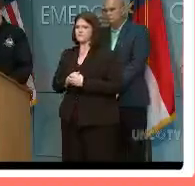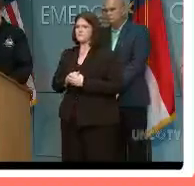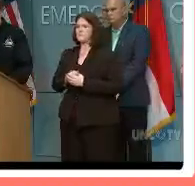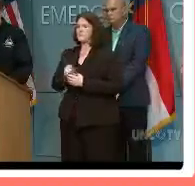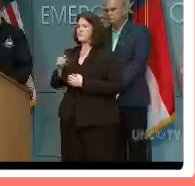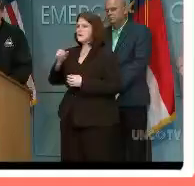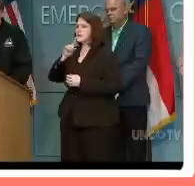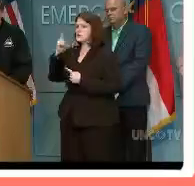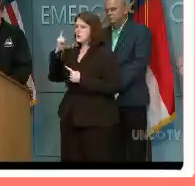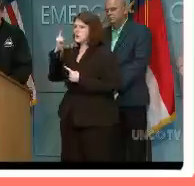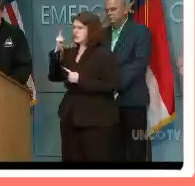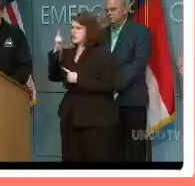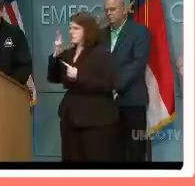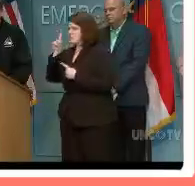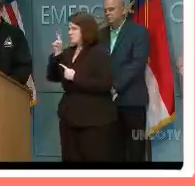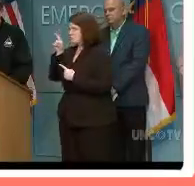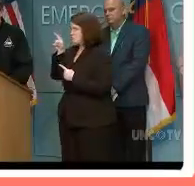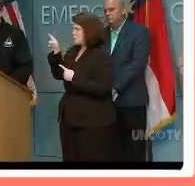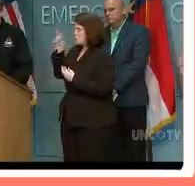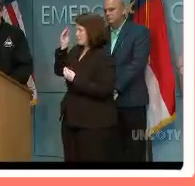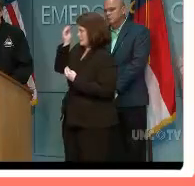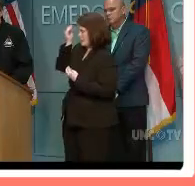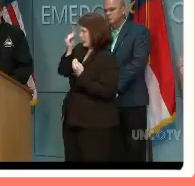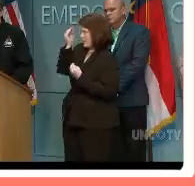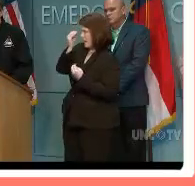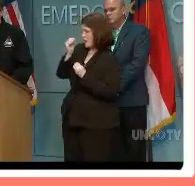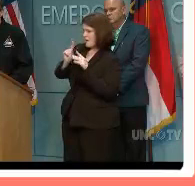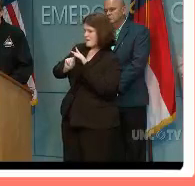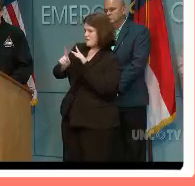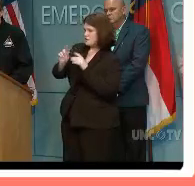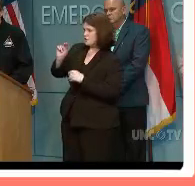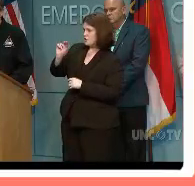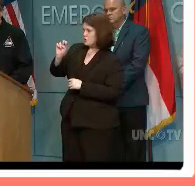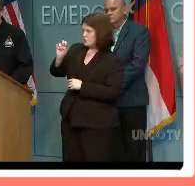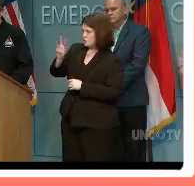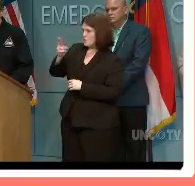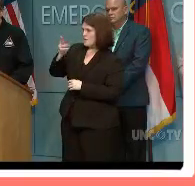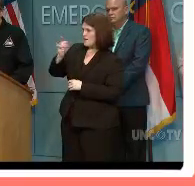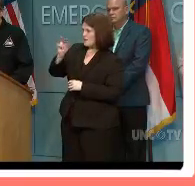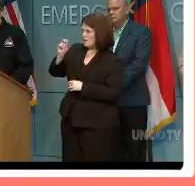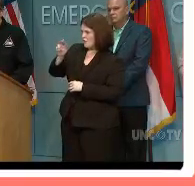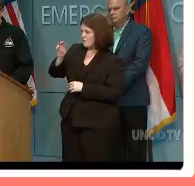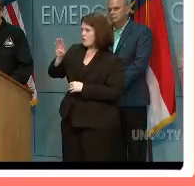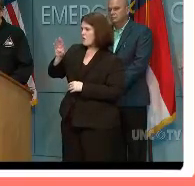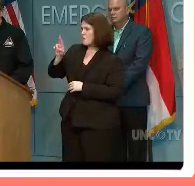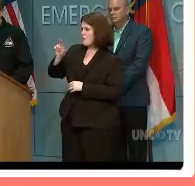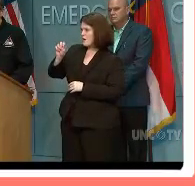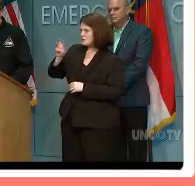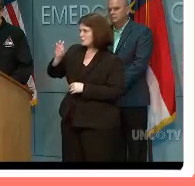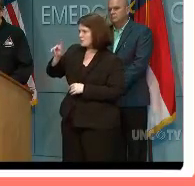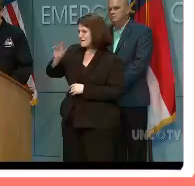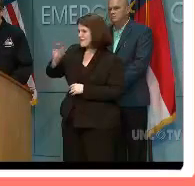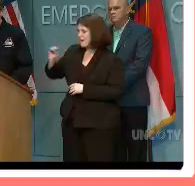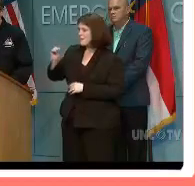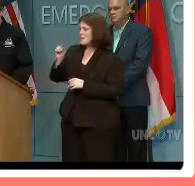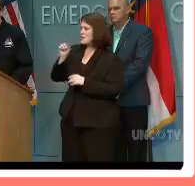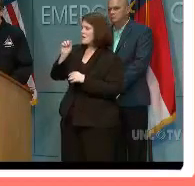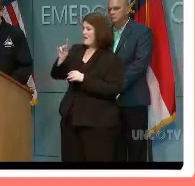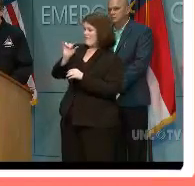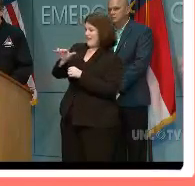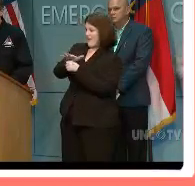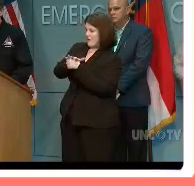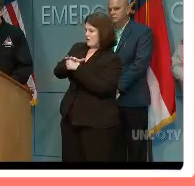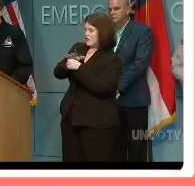Yes, sir. Was there consideration to evacuate New Hanover, Pender, Brunswick County, some of these higher populated areas? Was